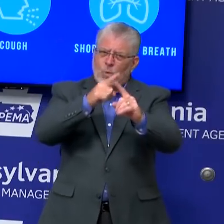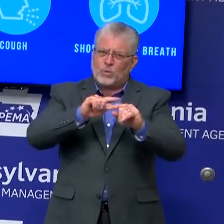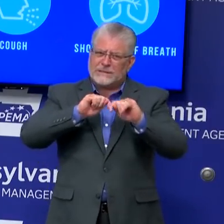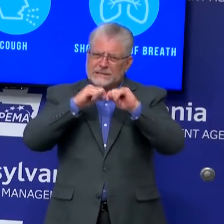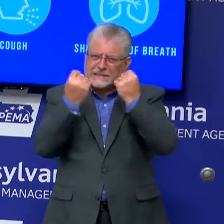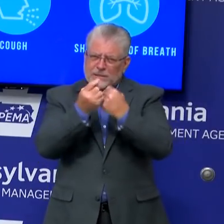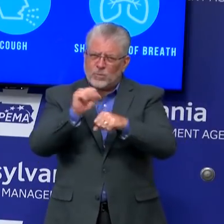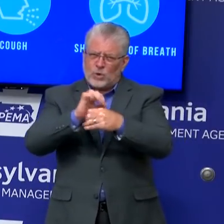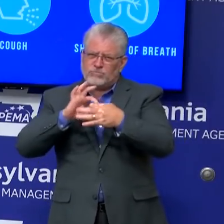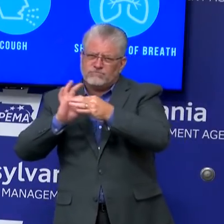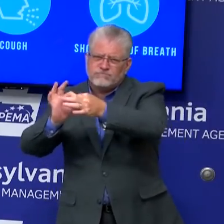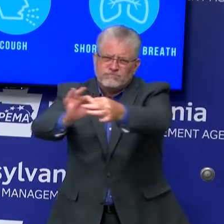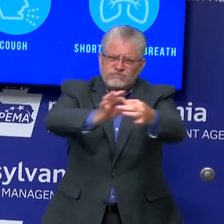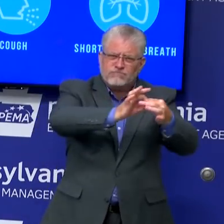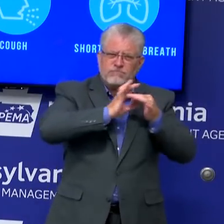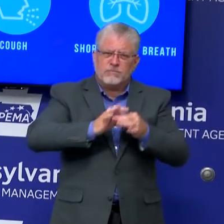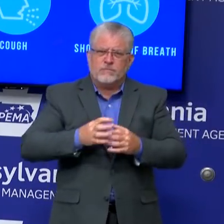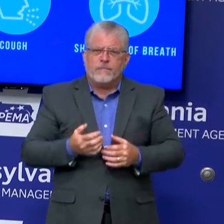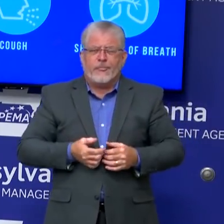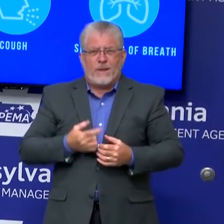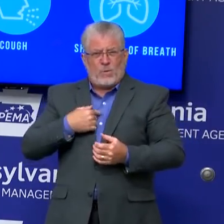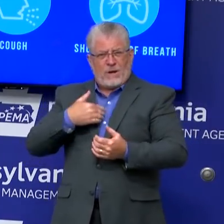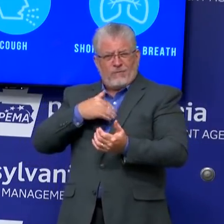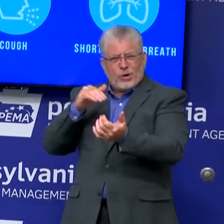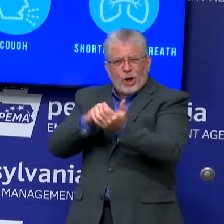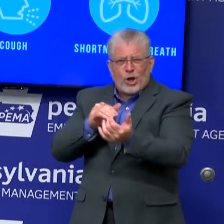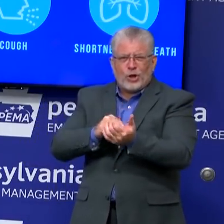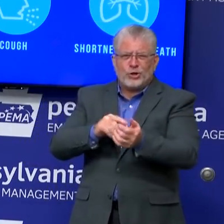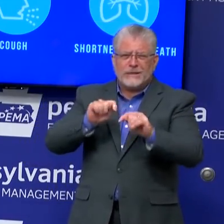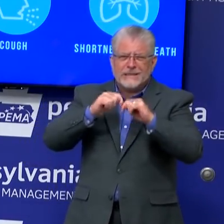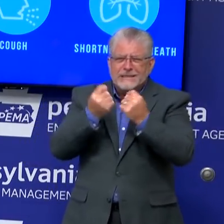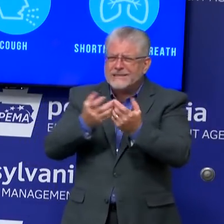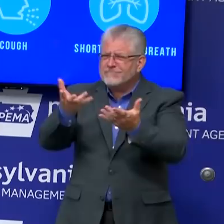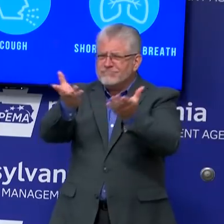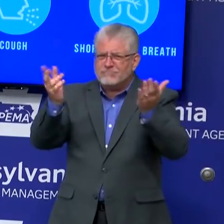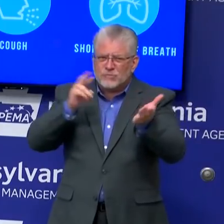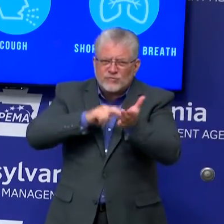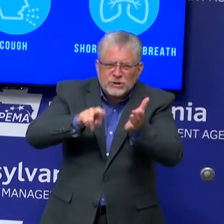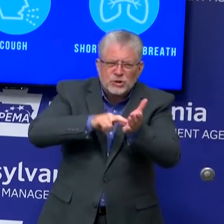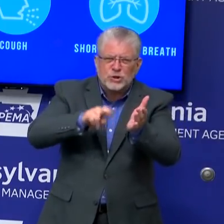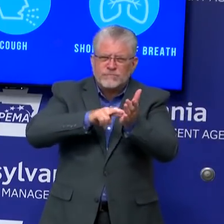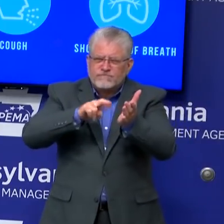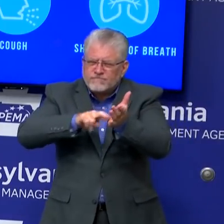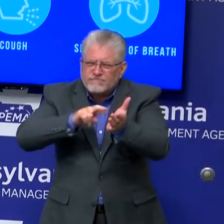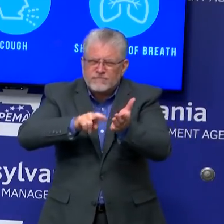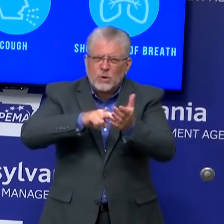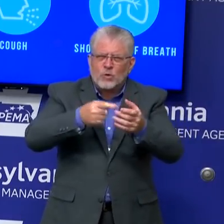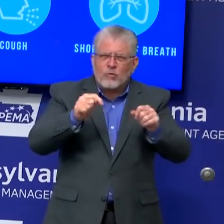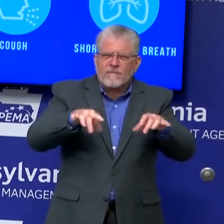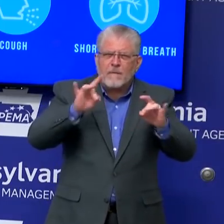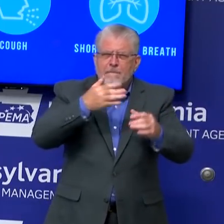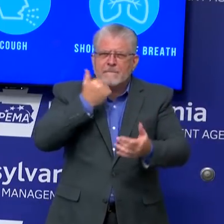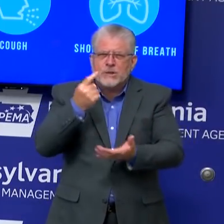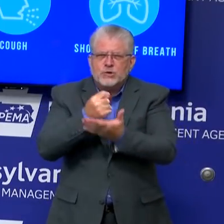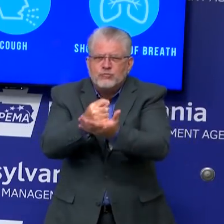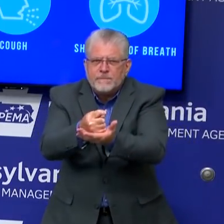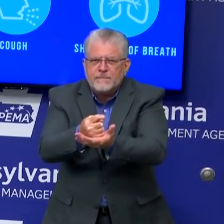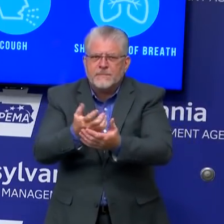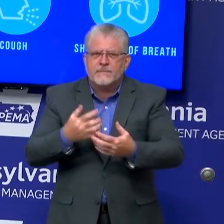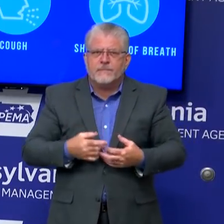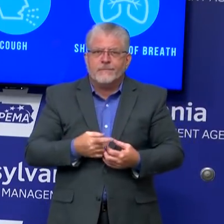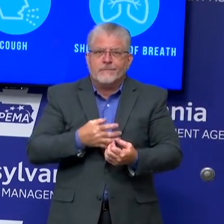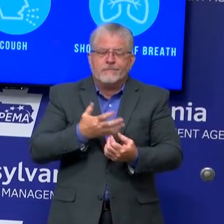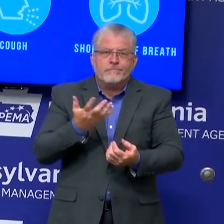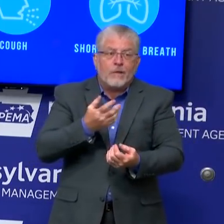are working diligently to find more treatments, maybe a vaccine, maybe a cure for COVID-19. So